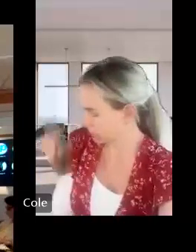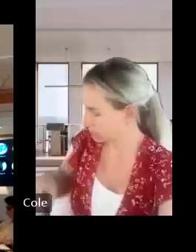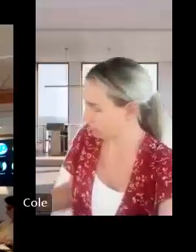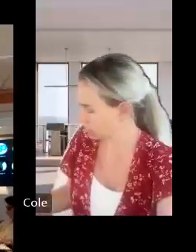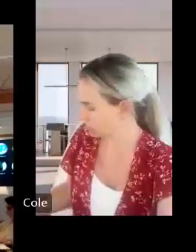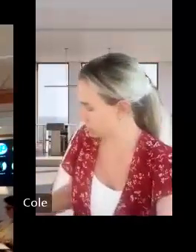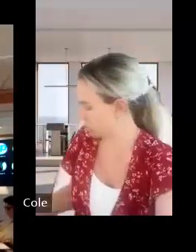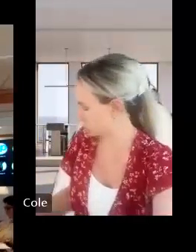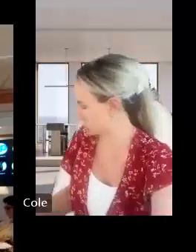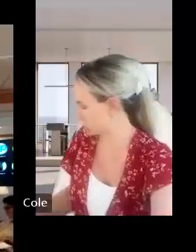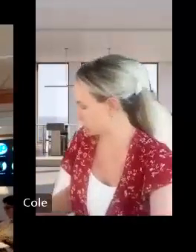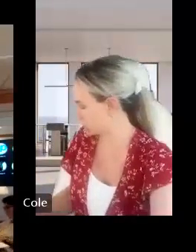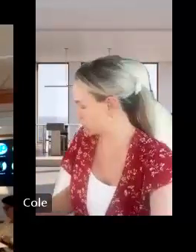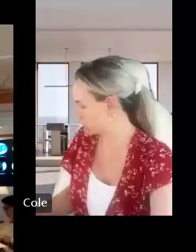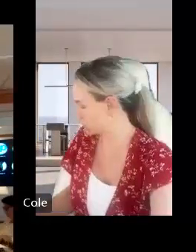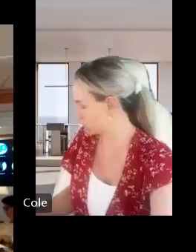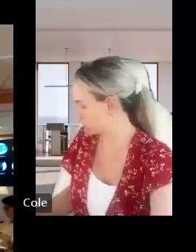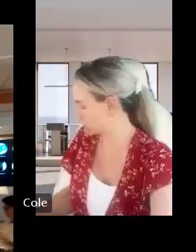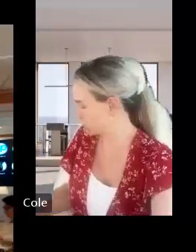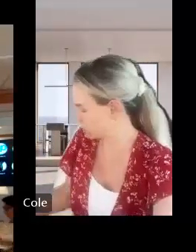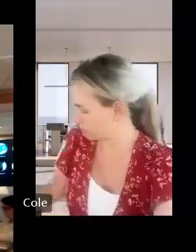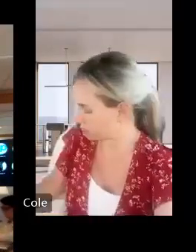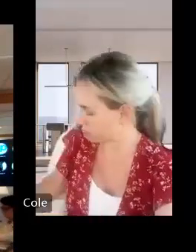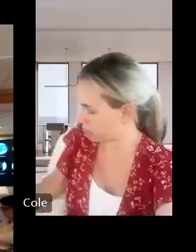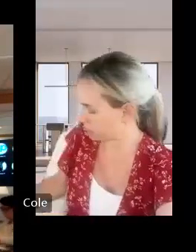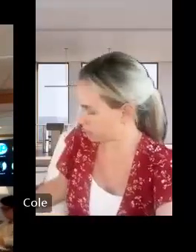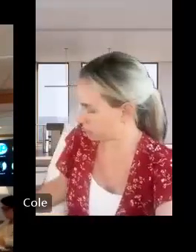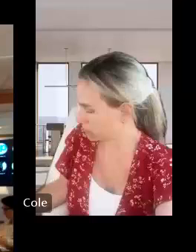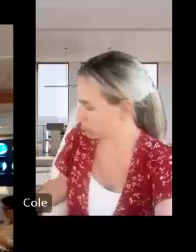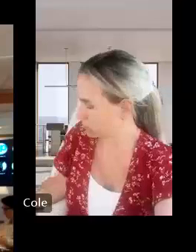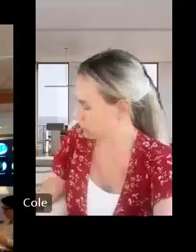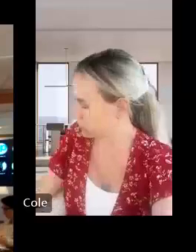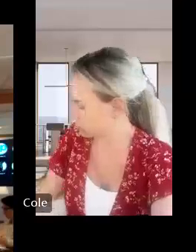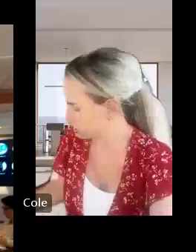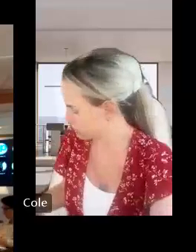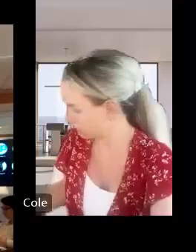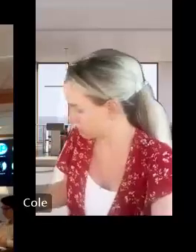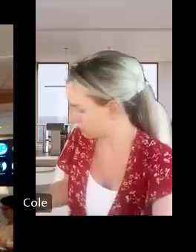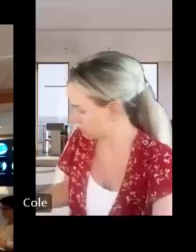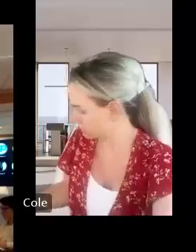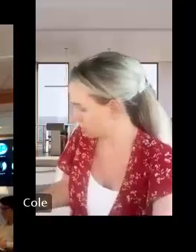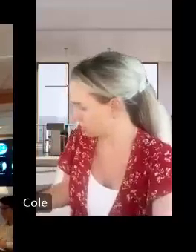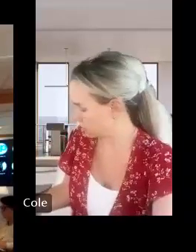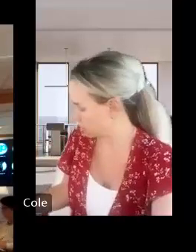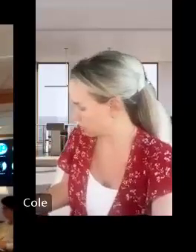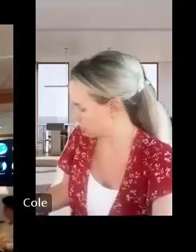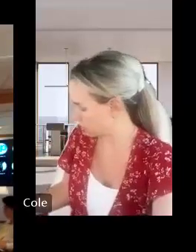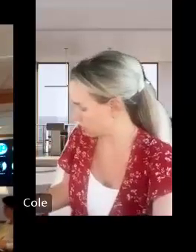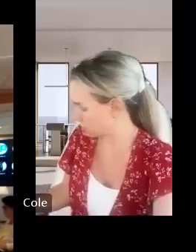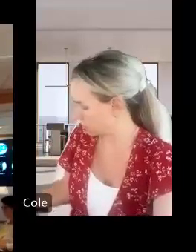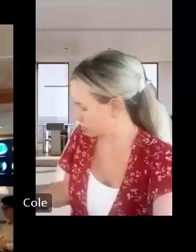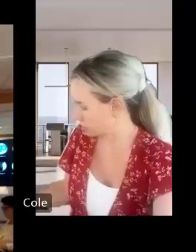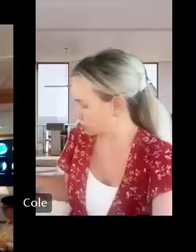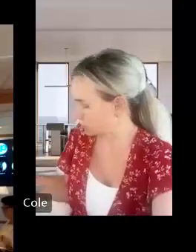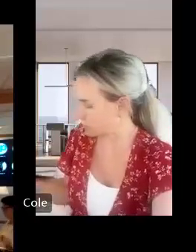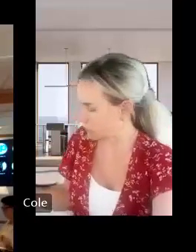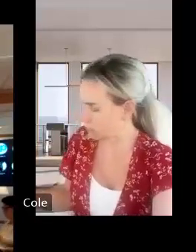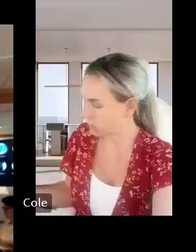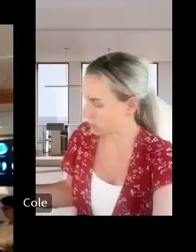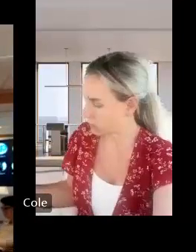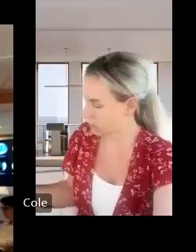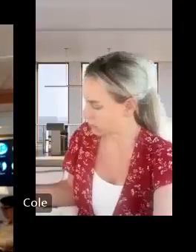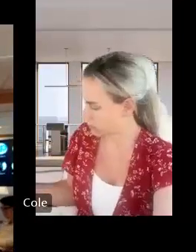$50,000 this year, that my understanding is that the deputy commissioner will be involved in the review